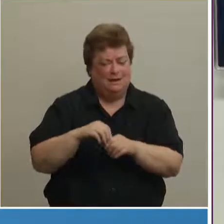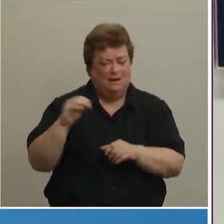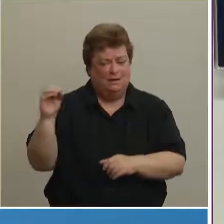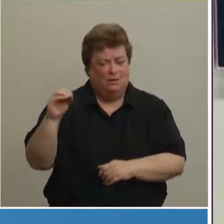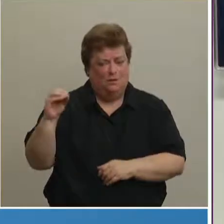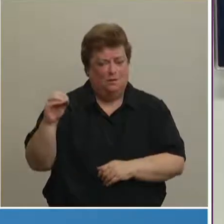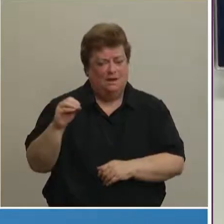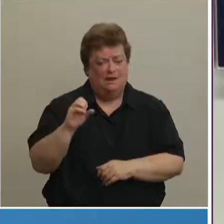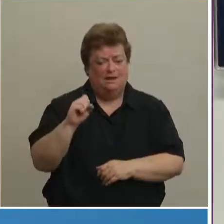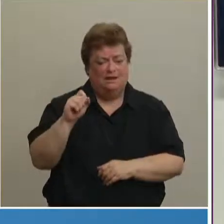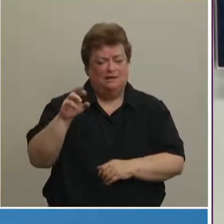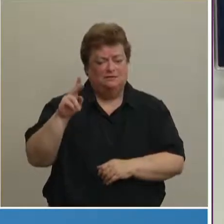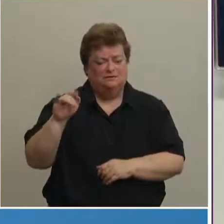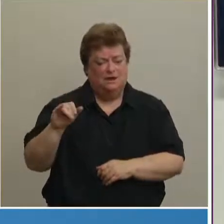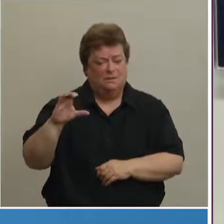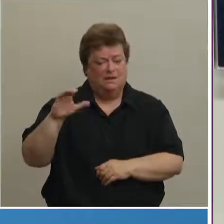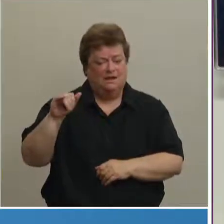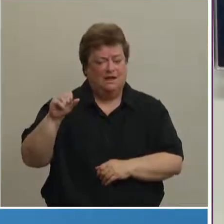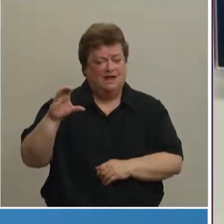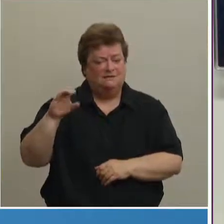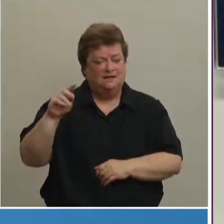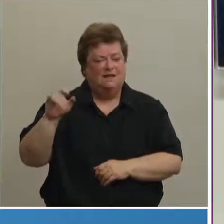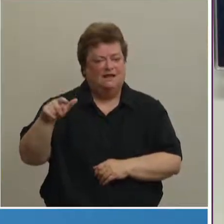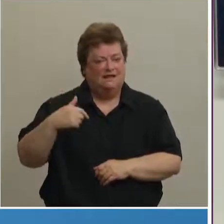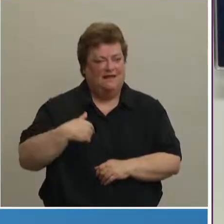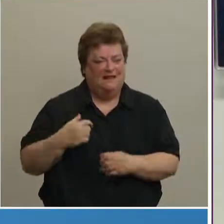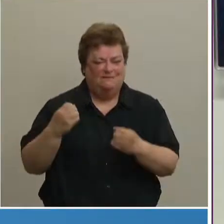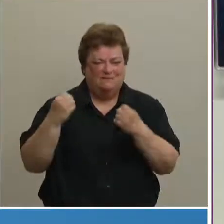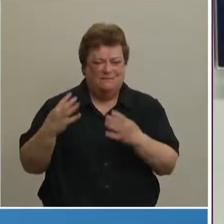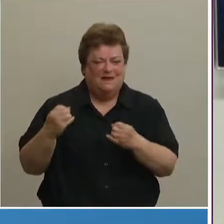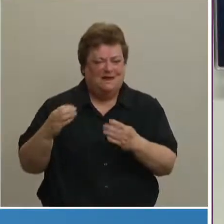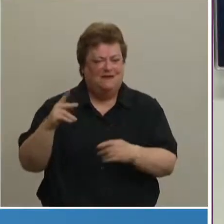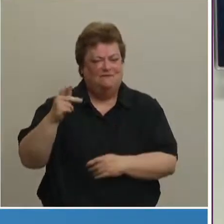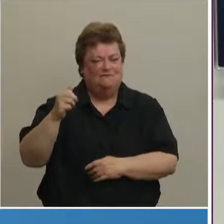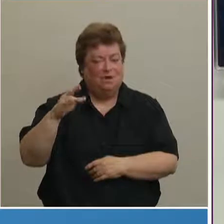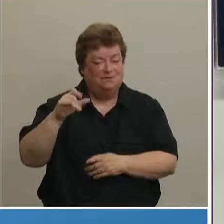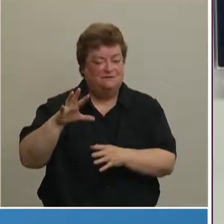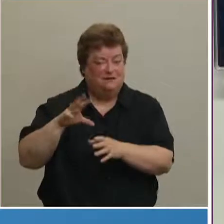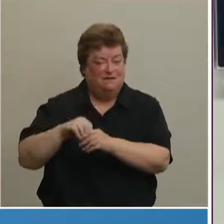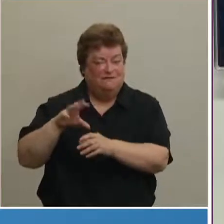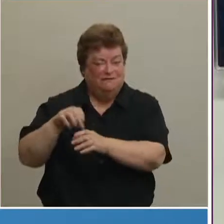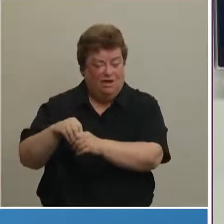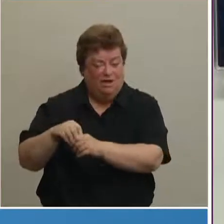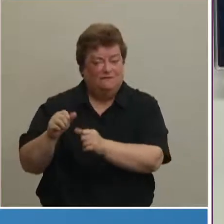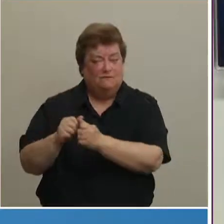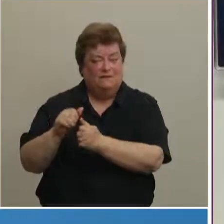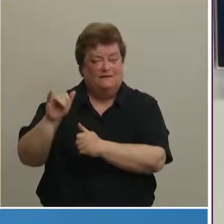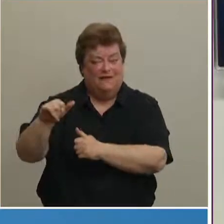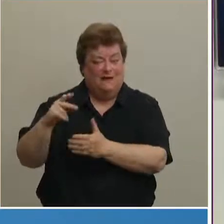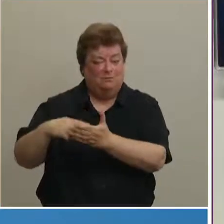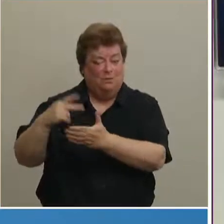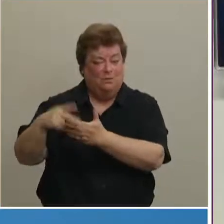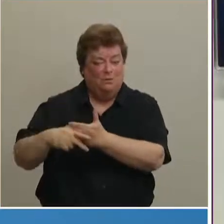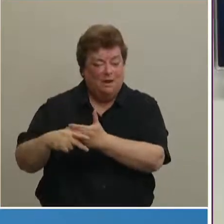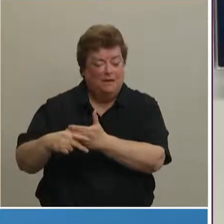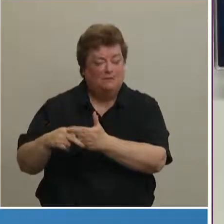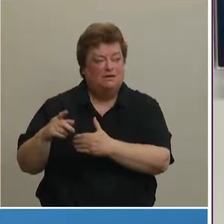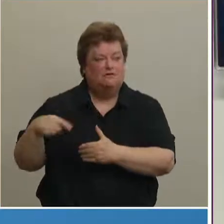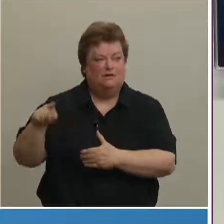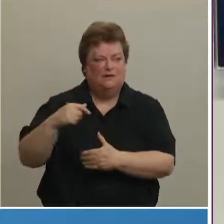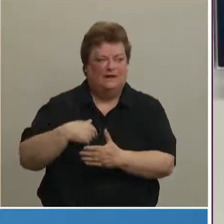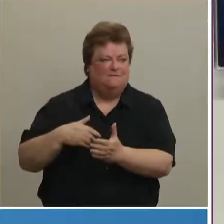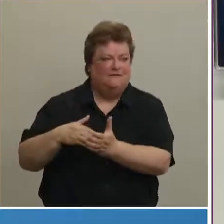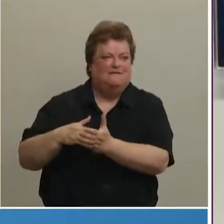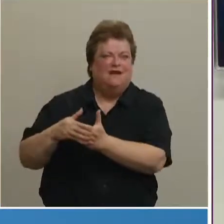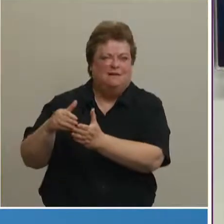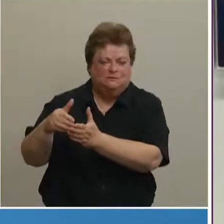Omaha and Sarpy-Cass County, they have multiple pharmacies participating in the retail pharmacy program, so they have